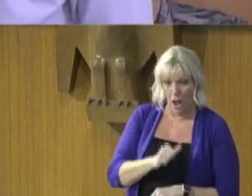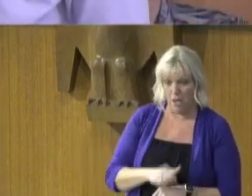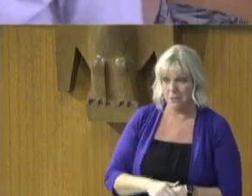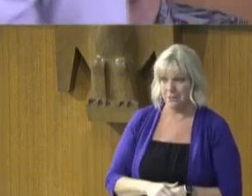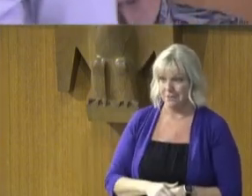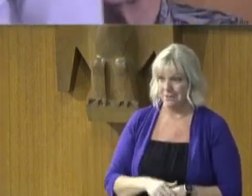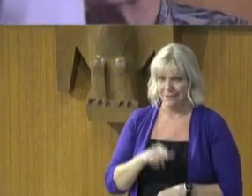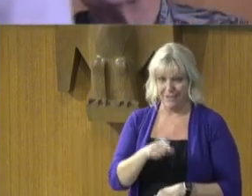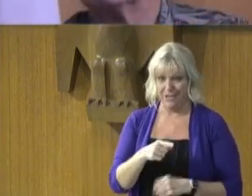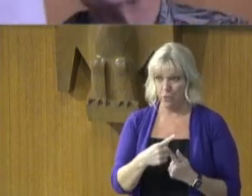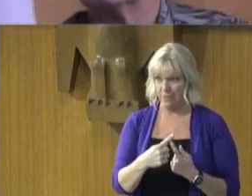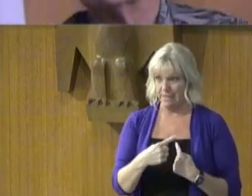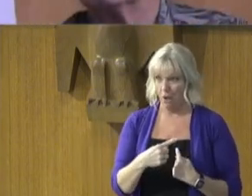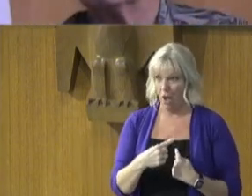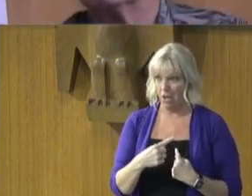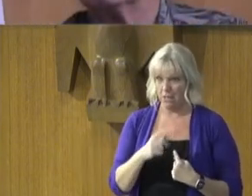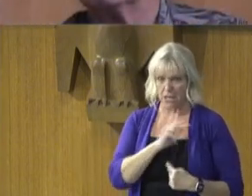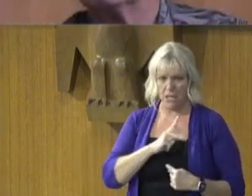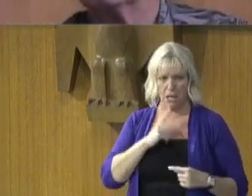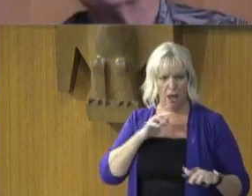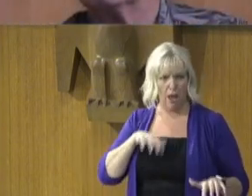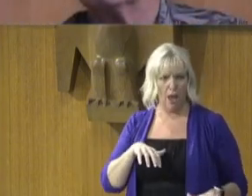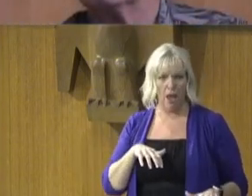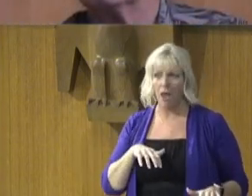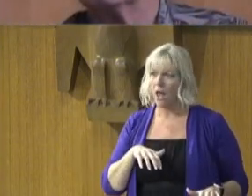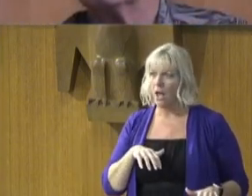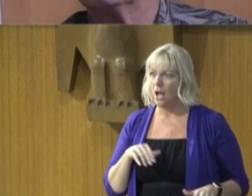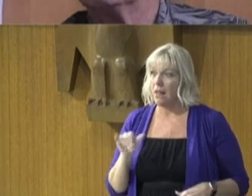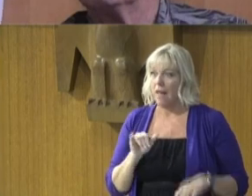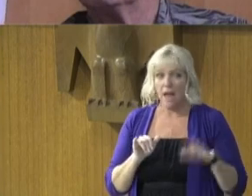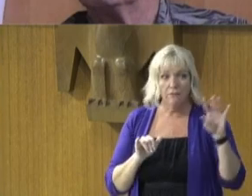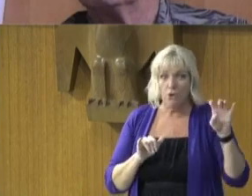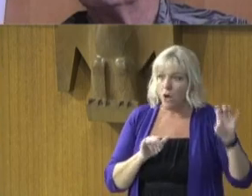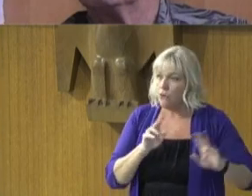Micaiah's response, though, shocks him. Just like the 400 other